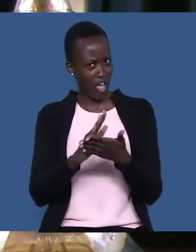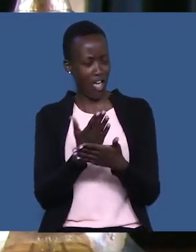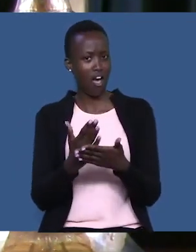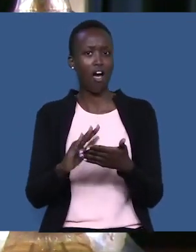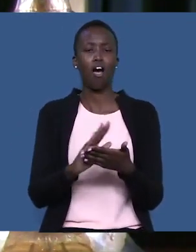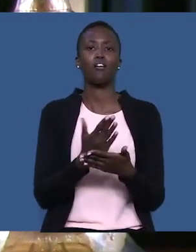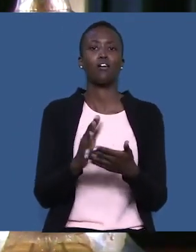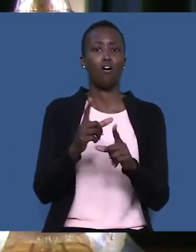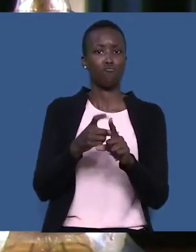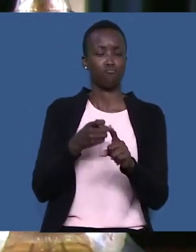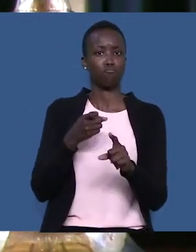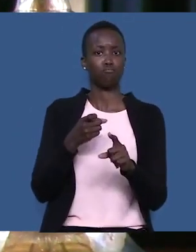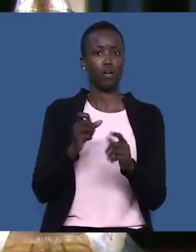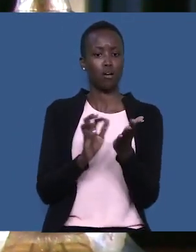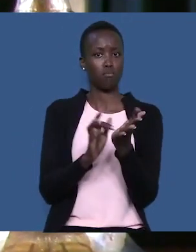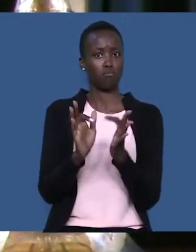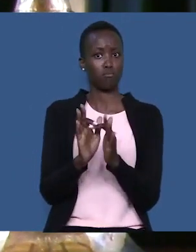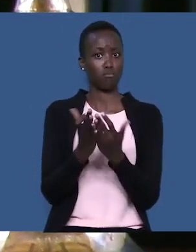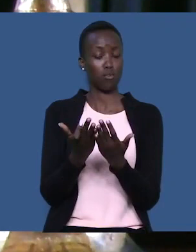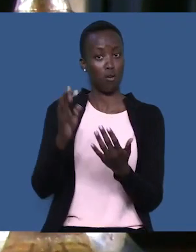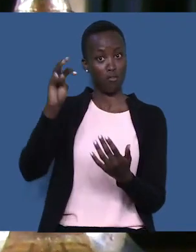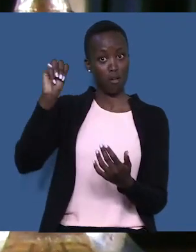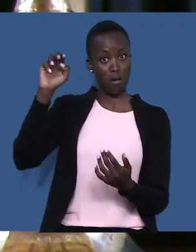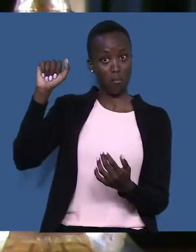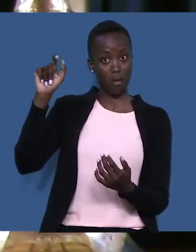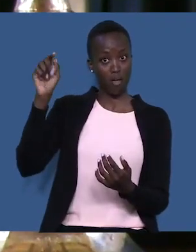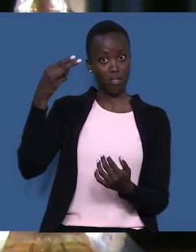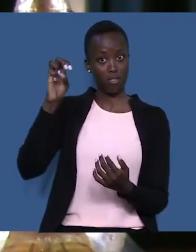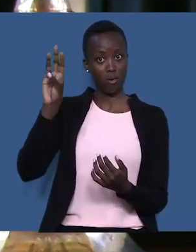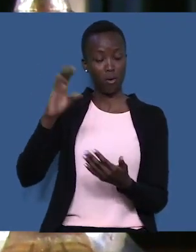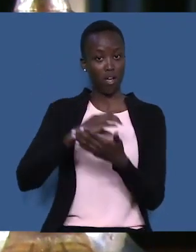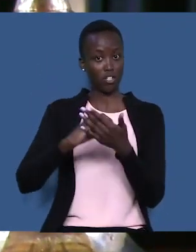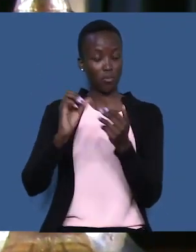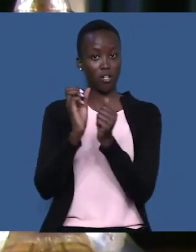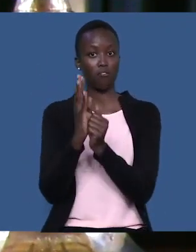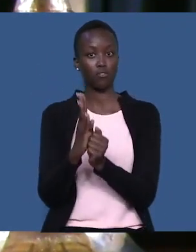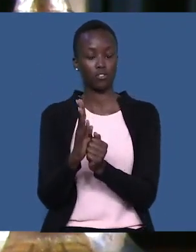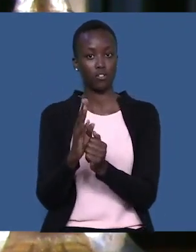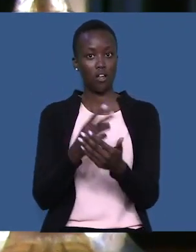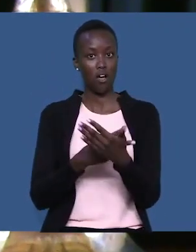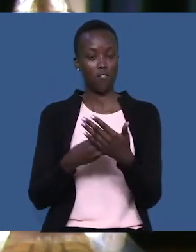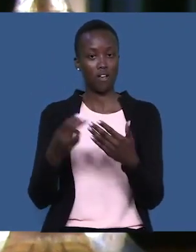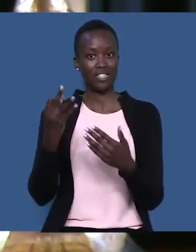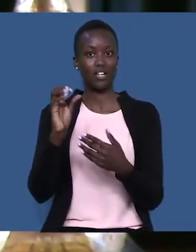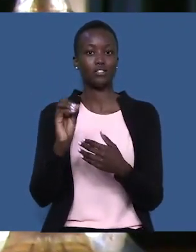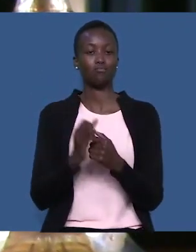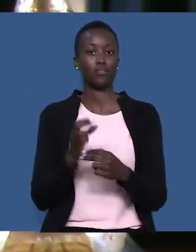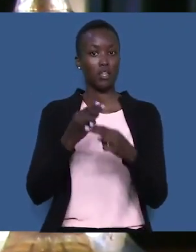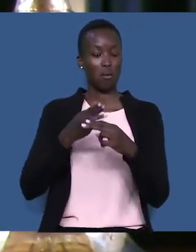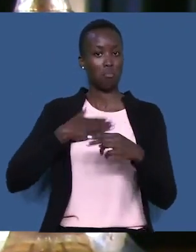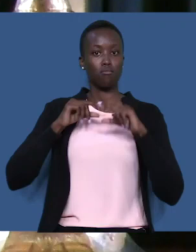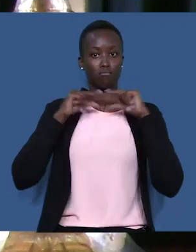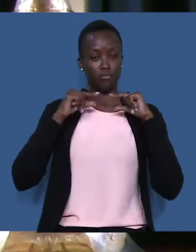reflection from the book of Matthew chapter 14 and verse 30. My name's